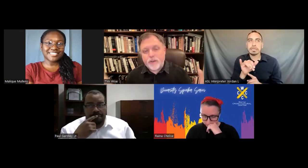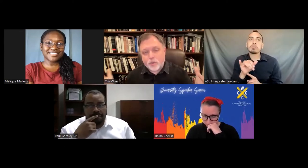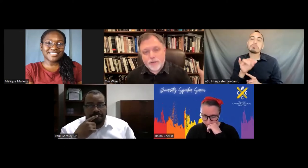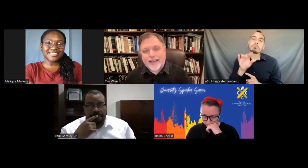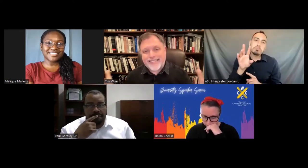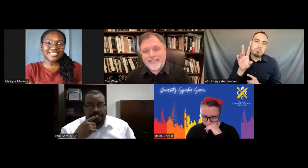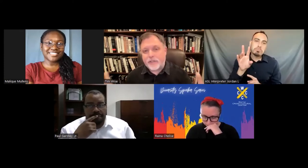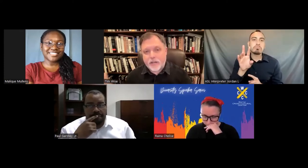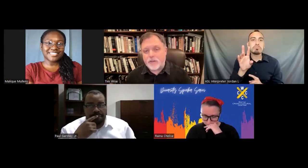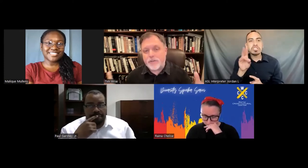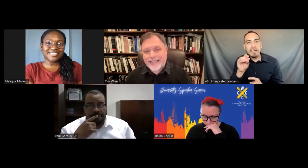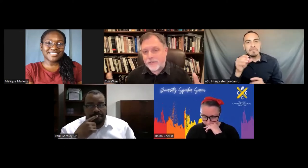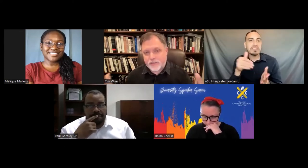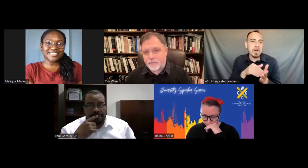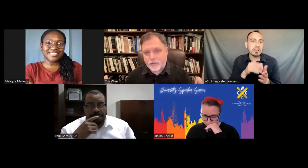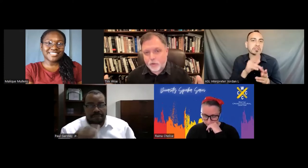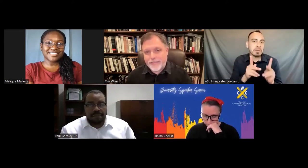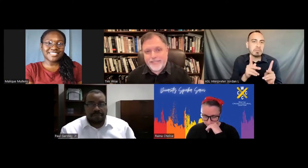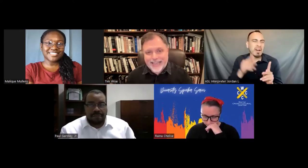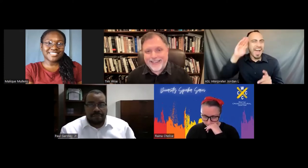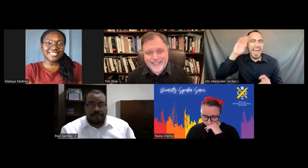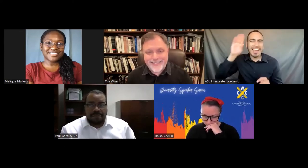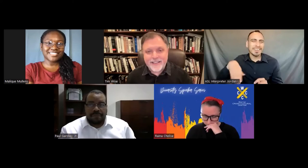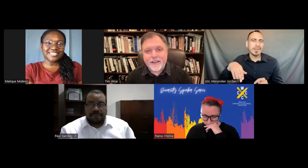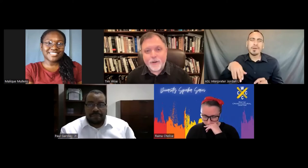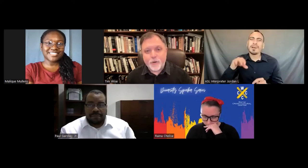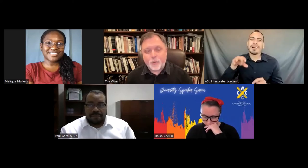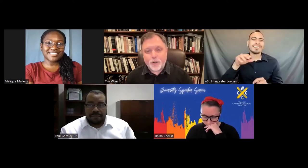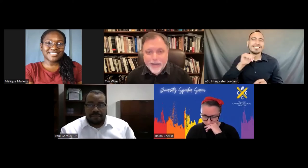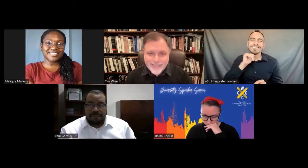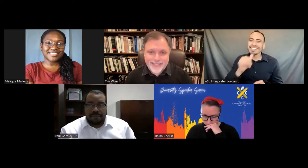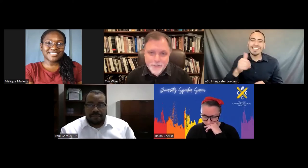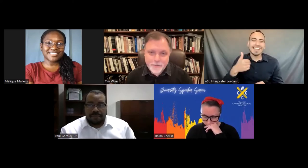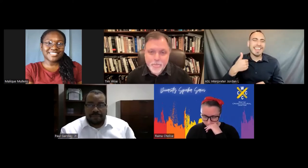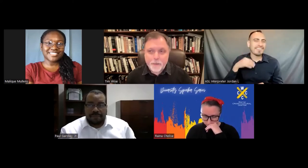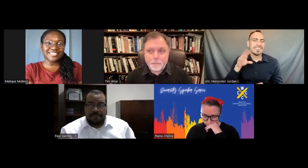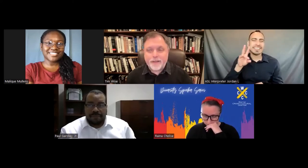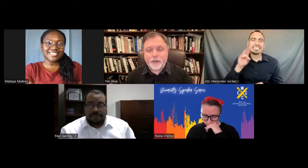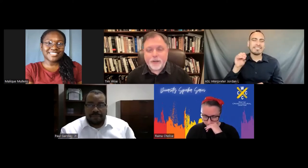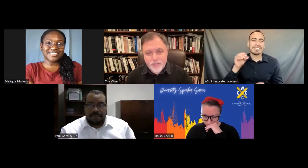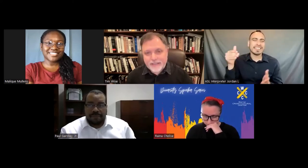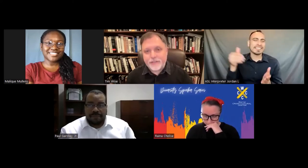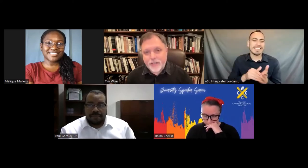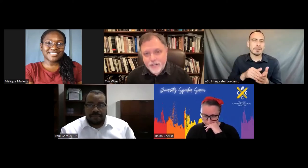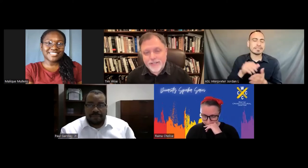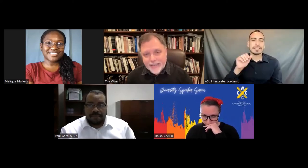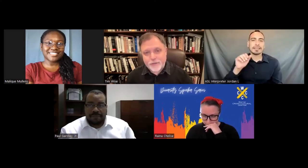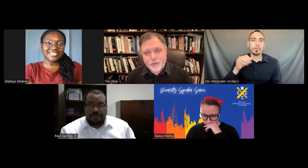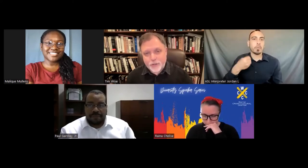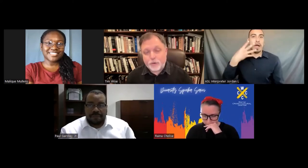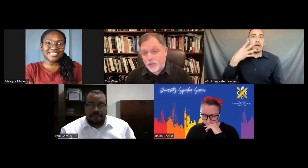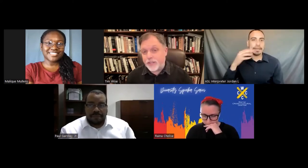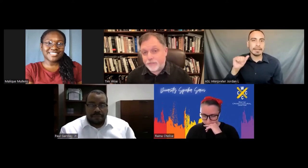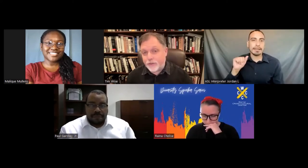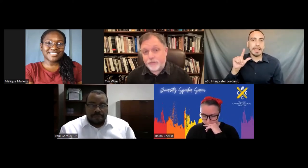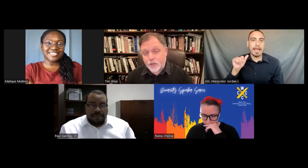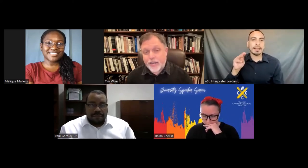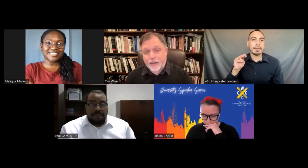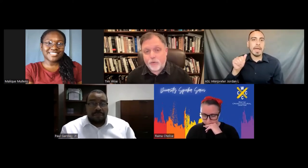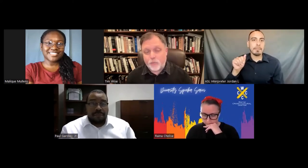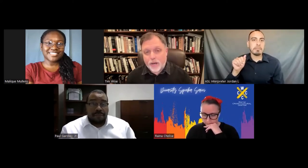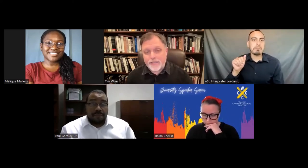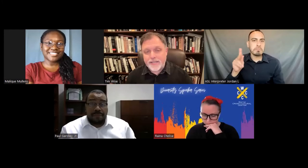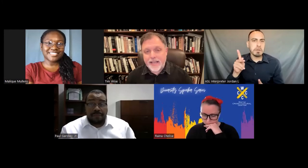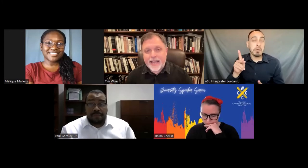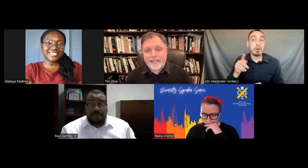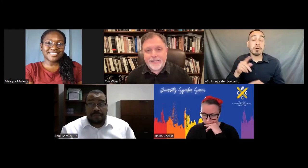knew there were not 700,000 Louisianans who were Nazis, but there were 700,000 who were willing to vote for a guy